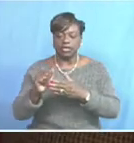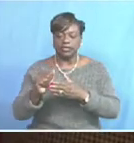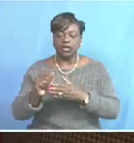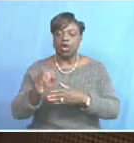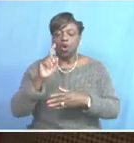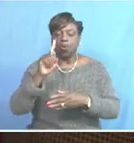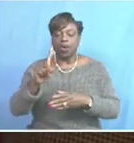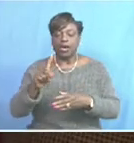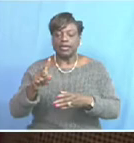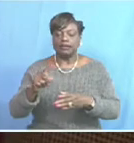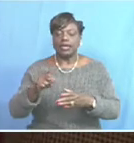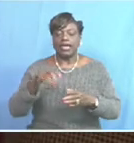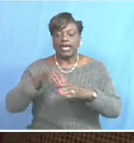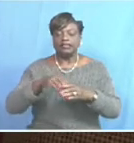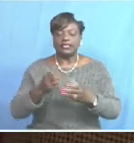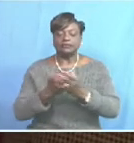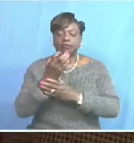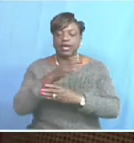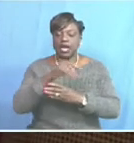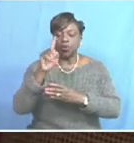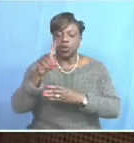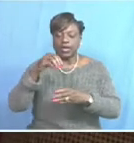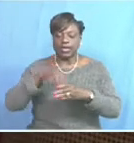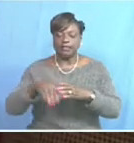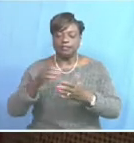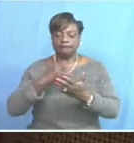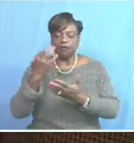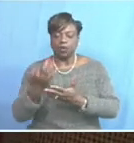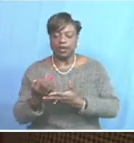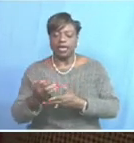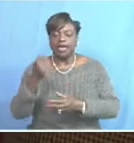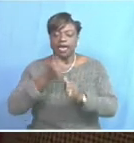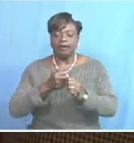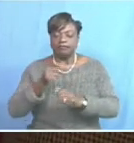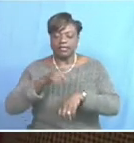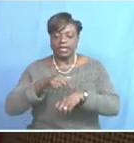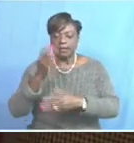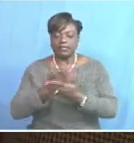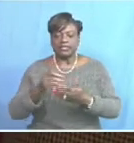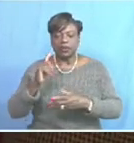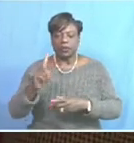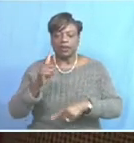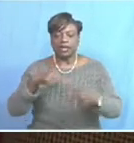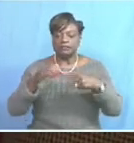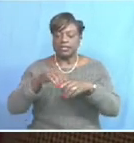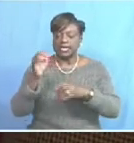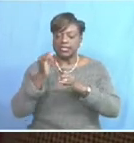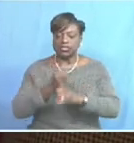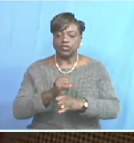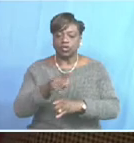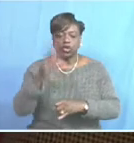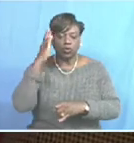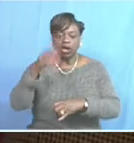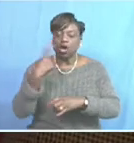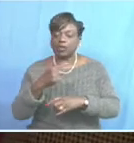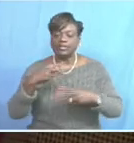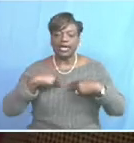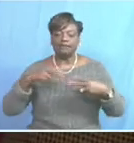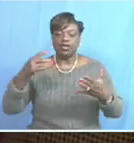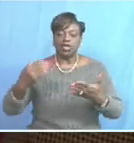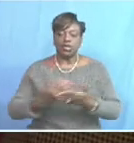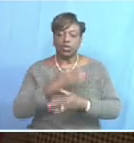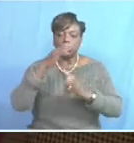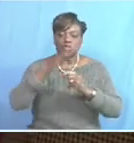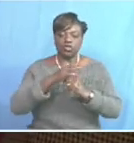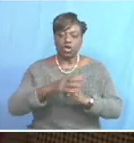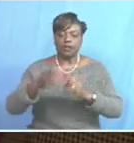and one also in the fall. Every time someone comes to the Institute, we will always have new top